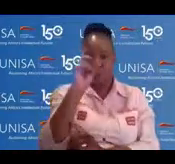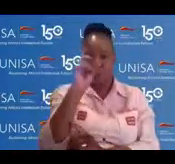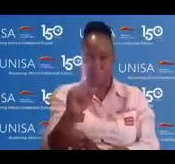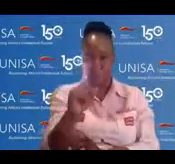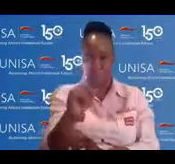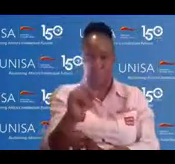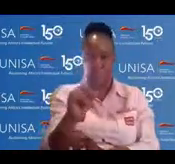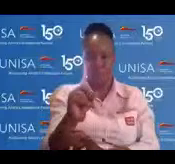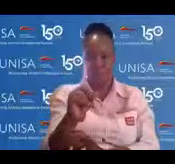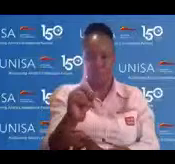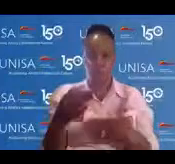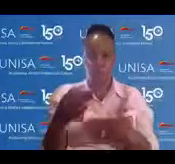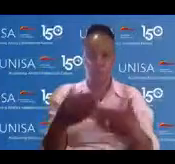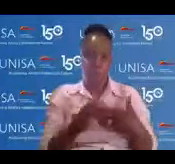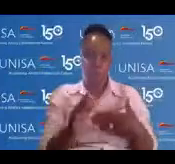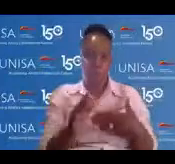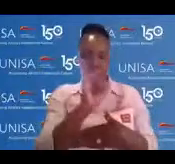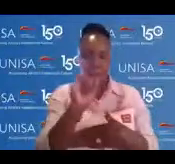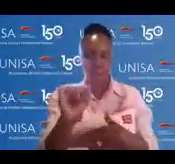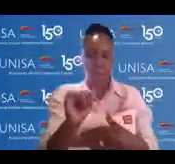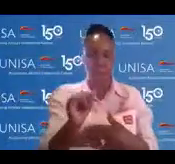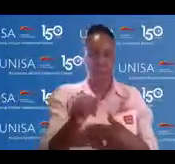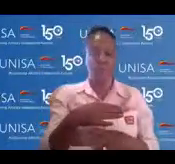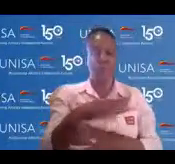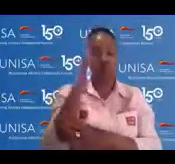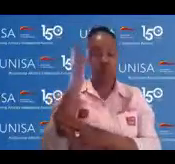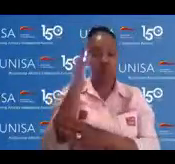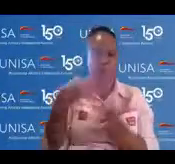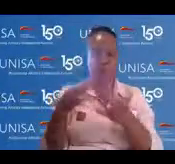that anyone can acquire a disability anytime?